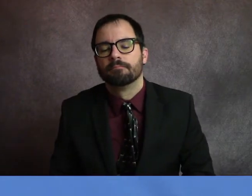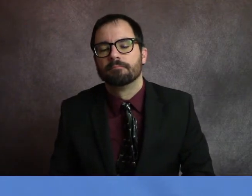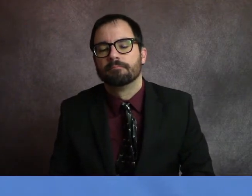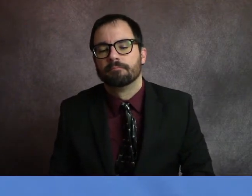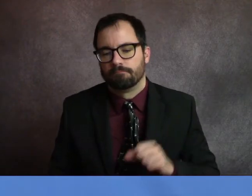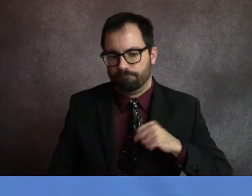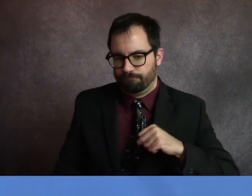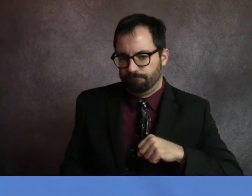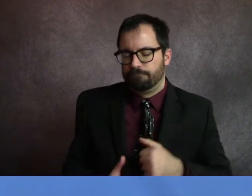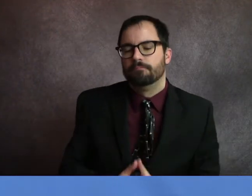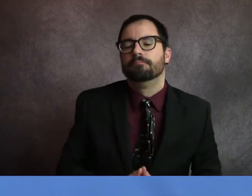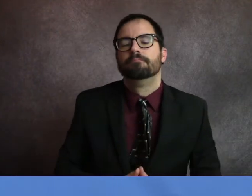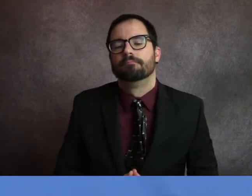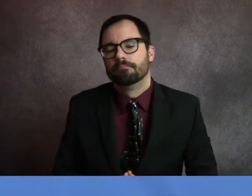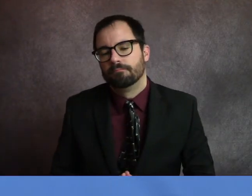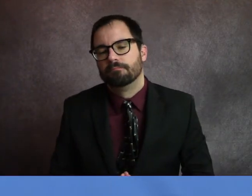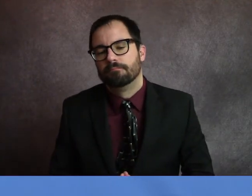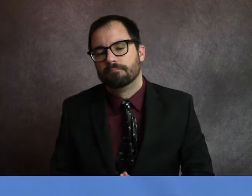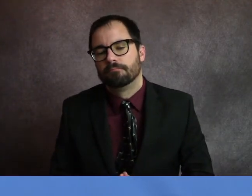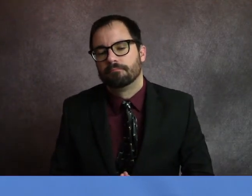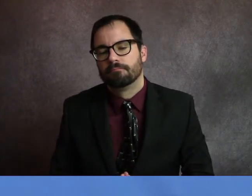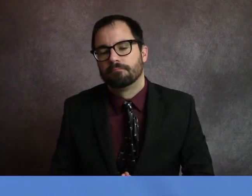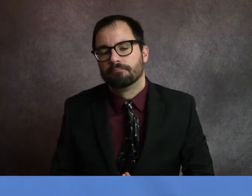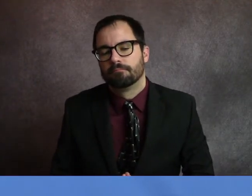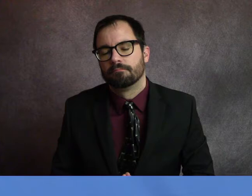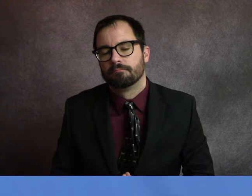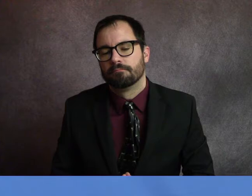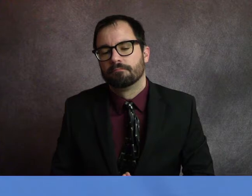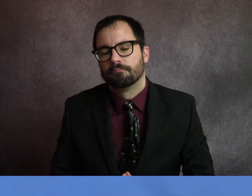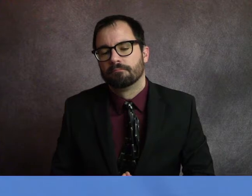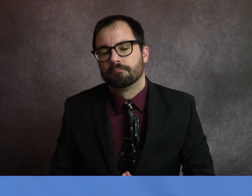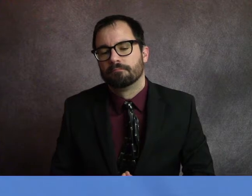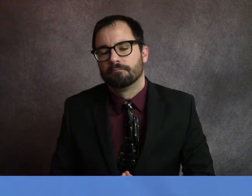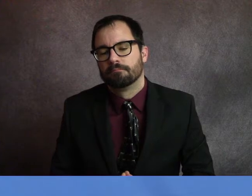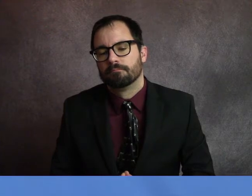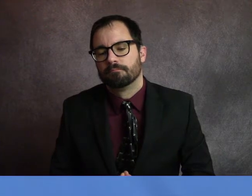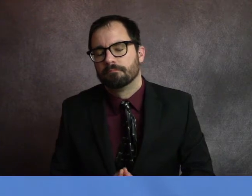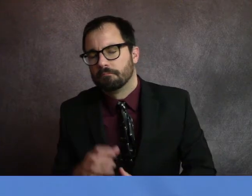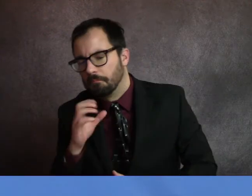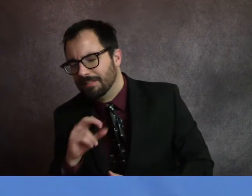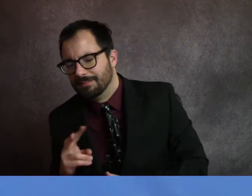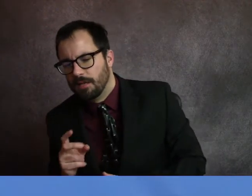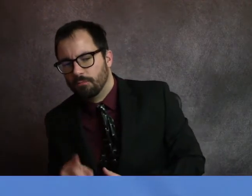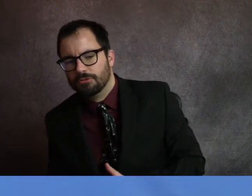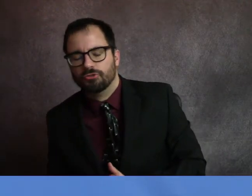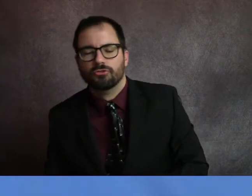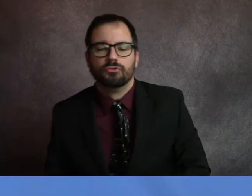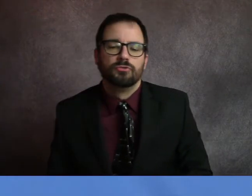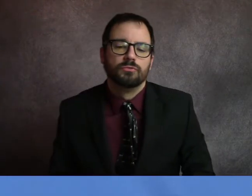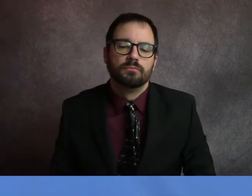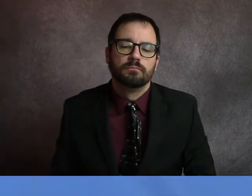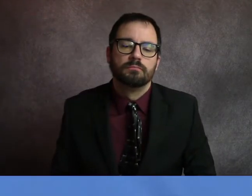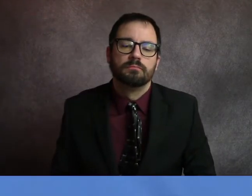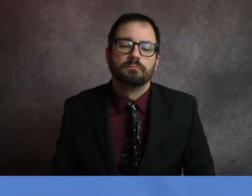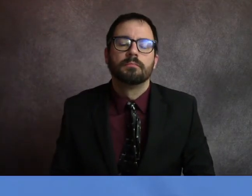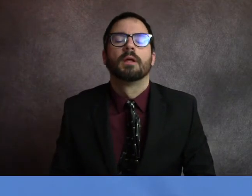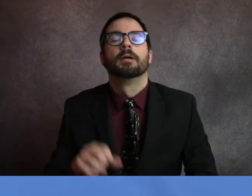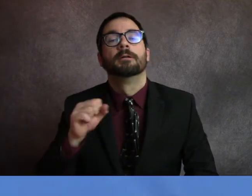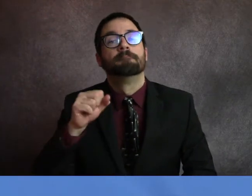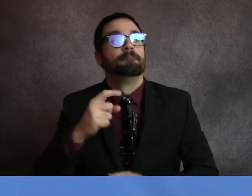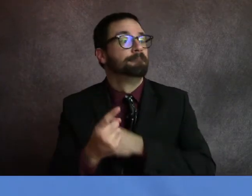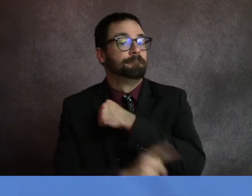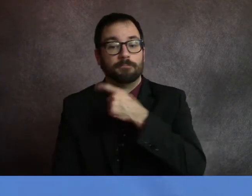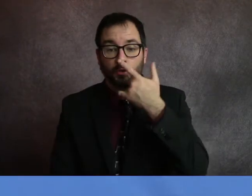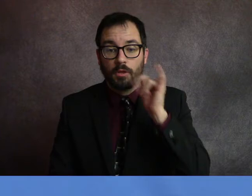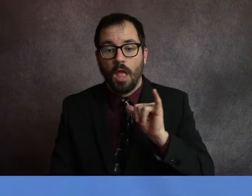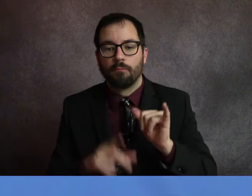gyms? Thank you. The first part of your question is enforcement is going to be, inspectional services will